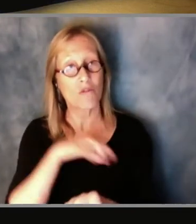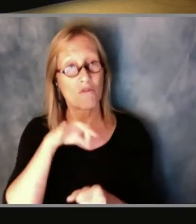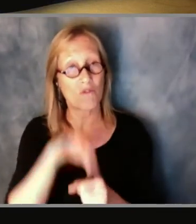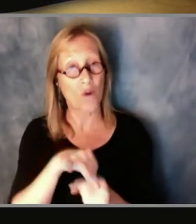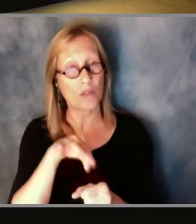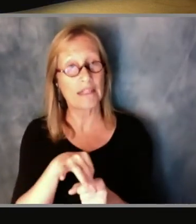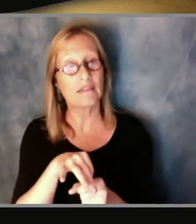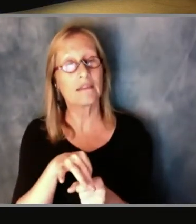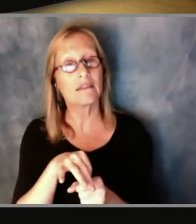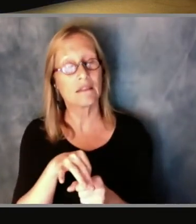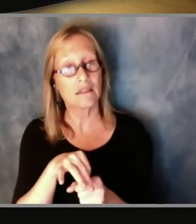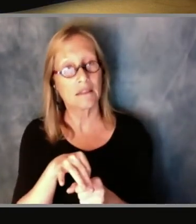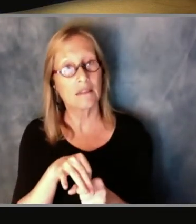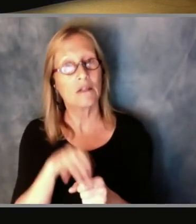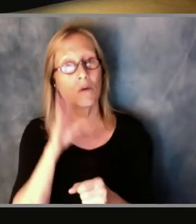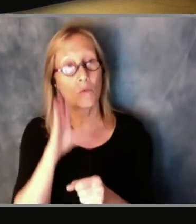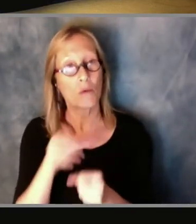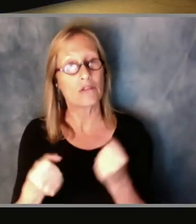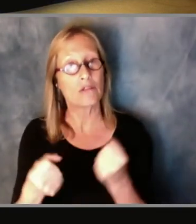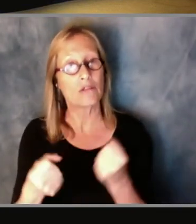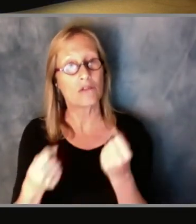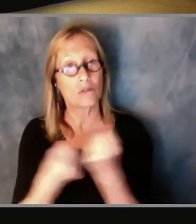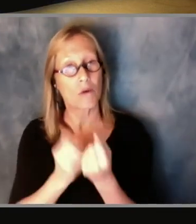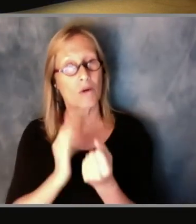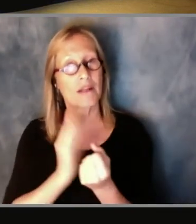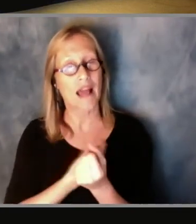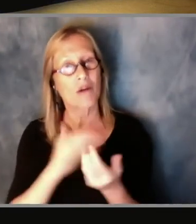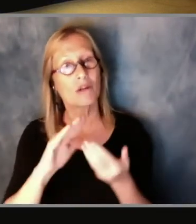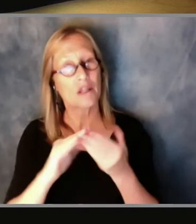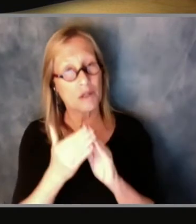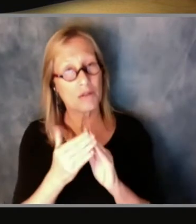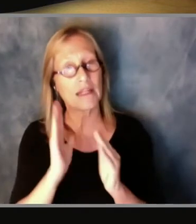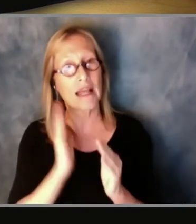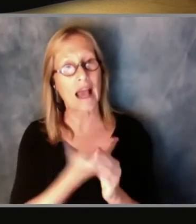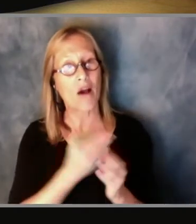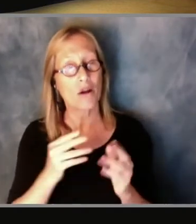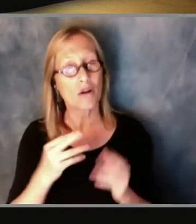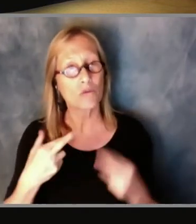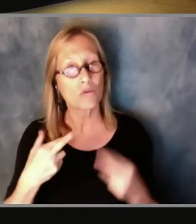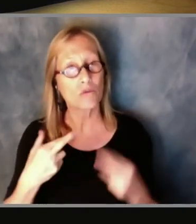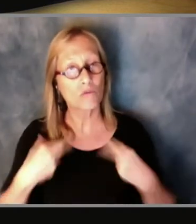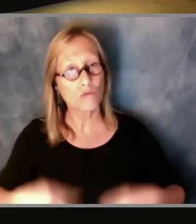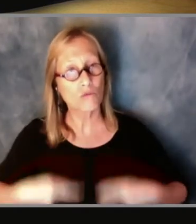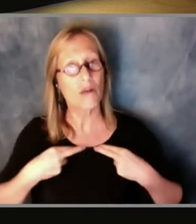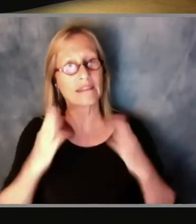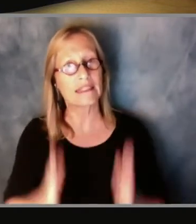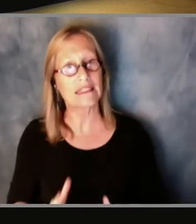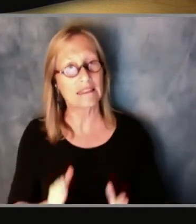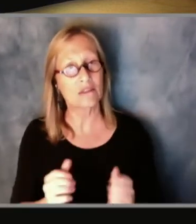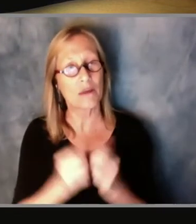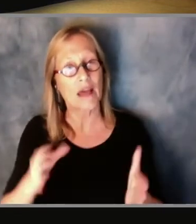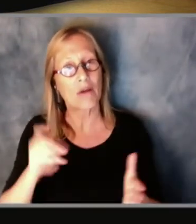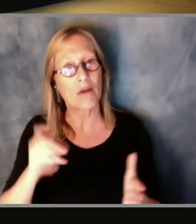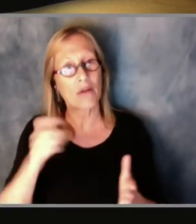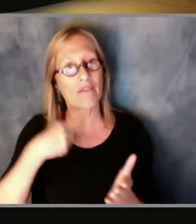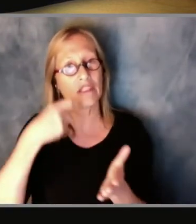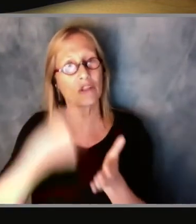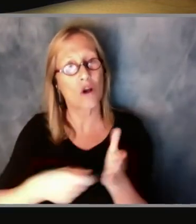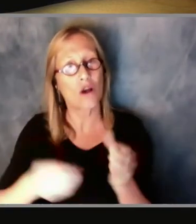something to support our community and our residents without having it cost more. Mahalo.